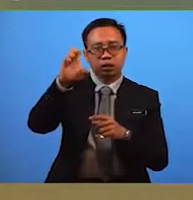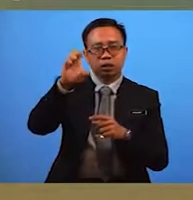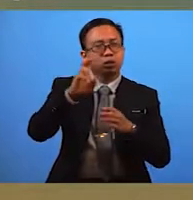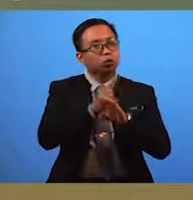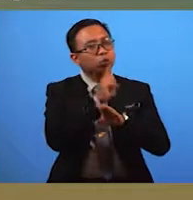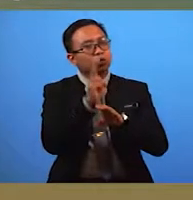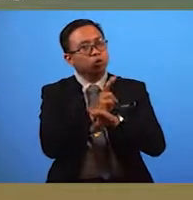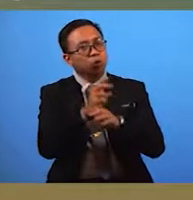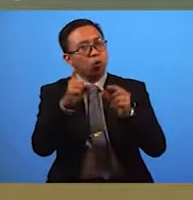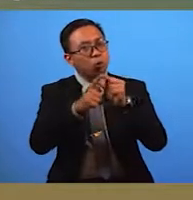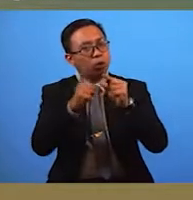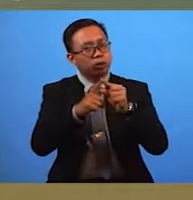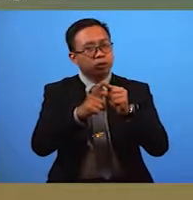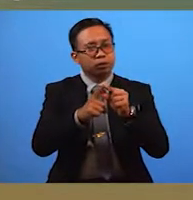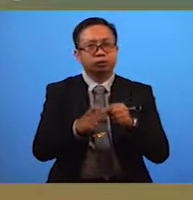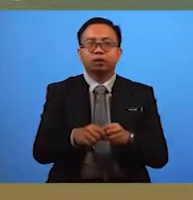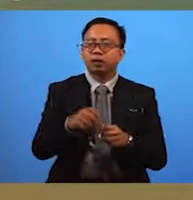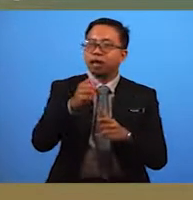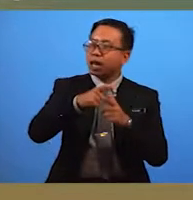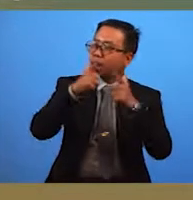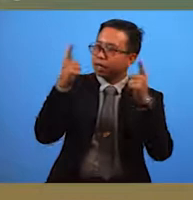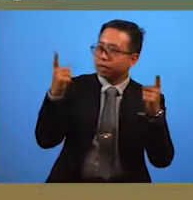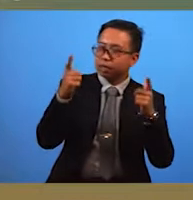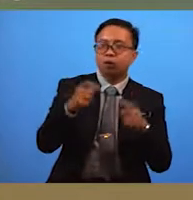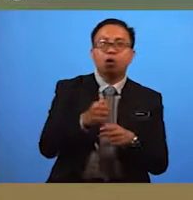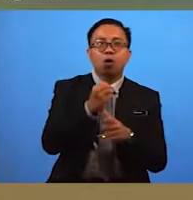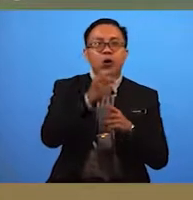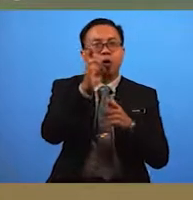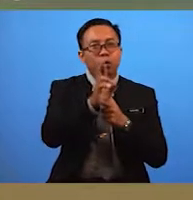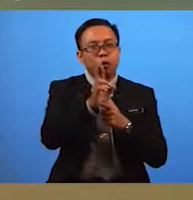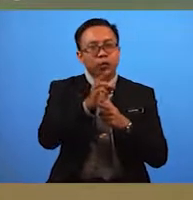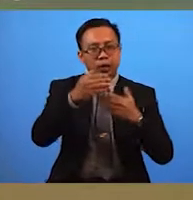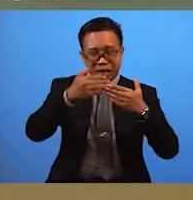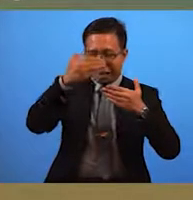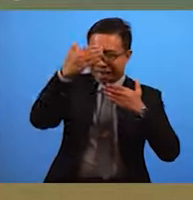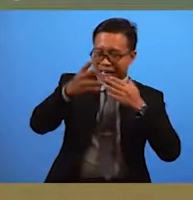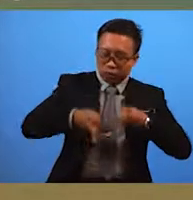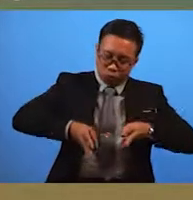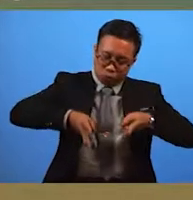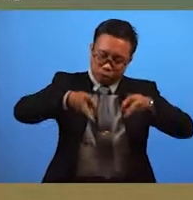like another or the next way.